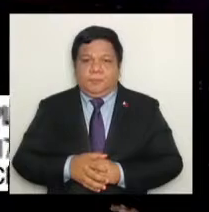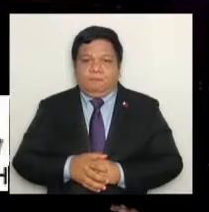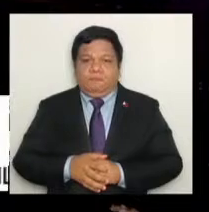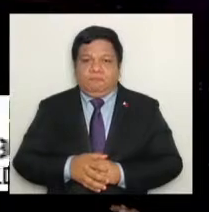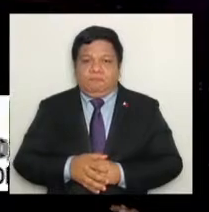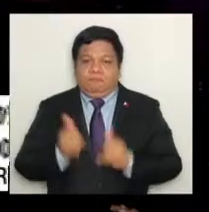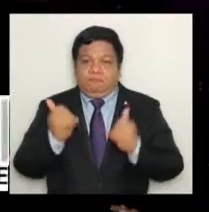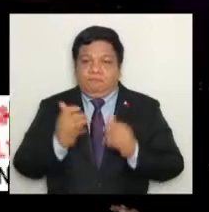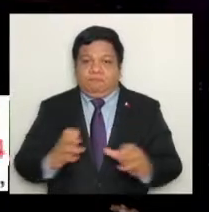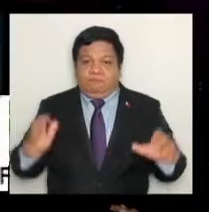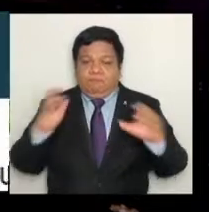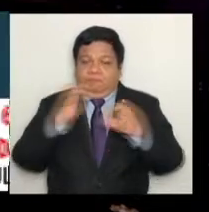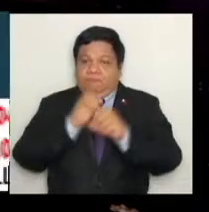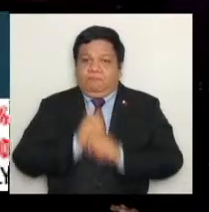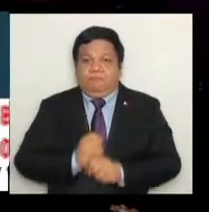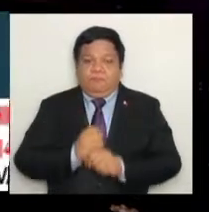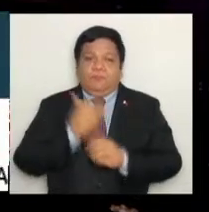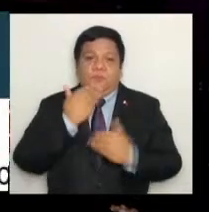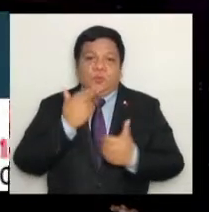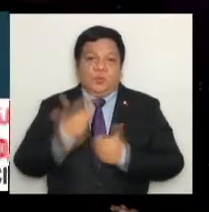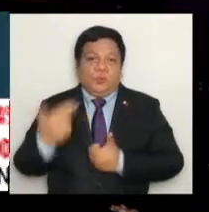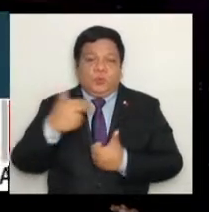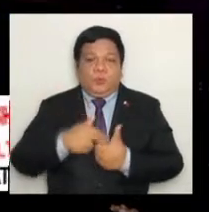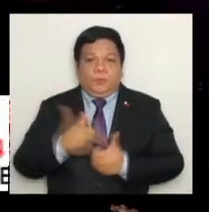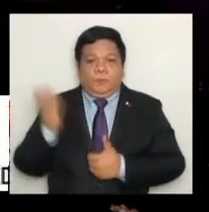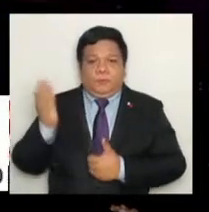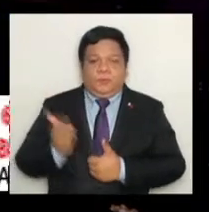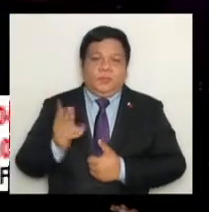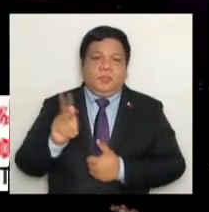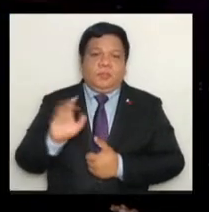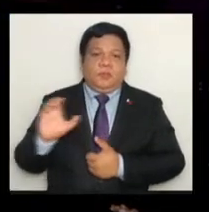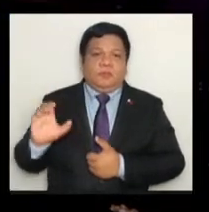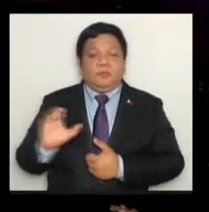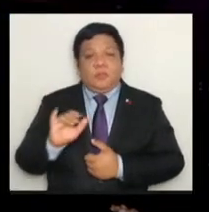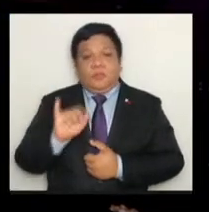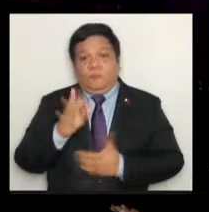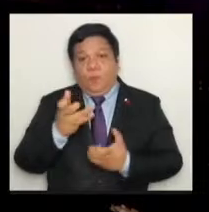And that'll do it for today. Thanks for joining us. I'm Carmina Constantino. If you want to